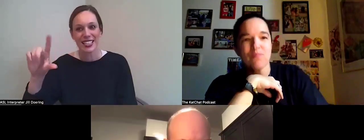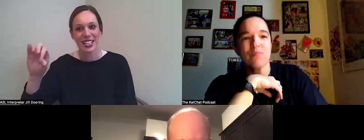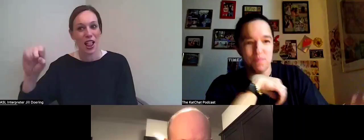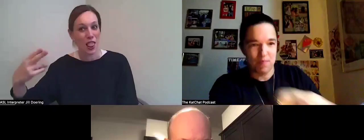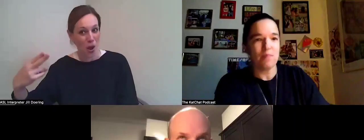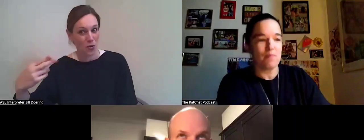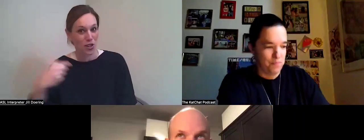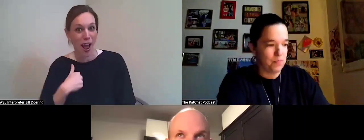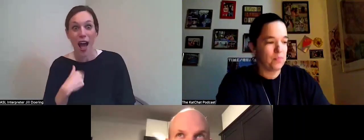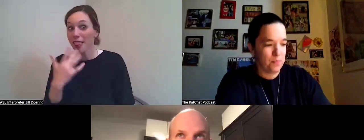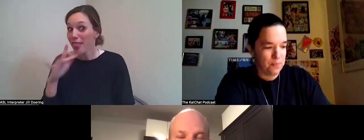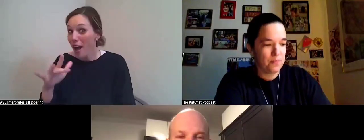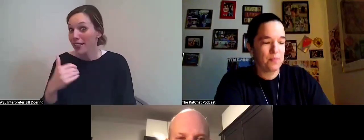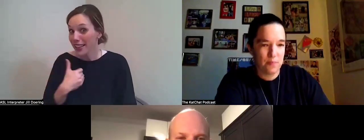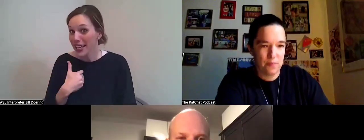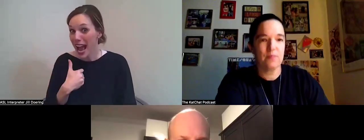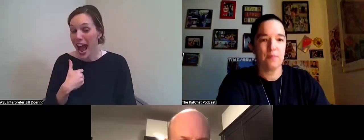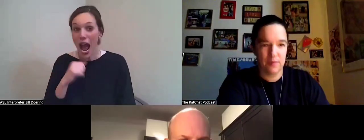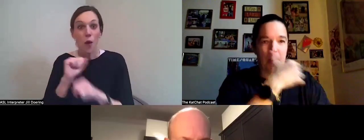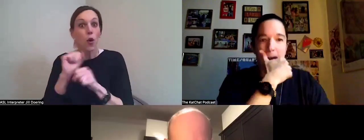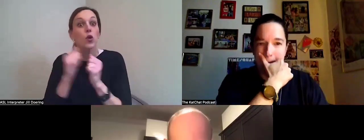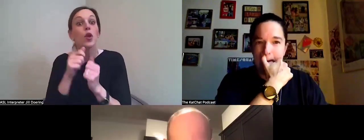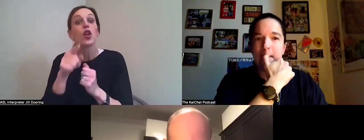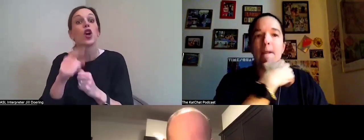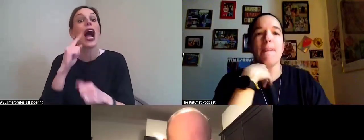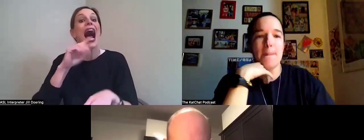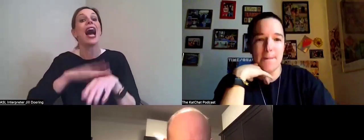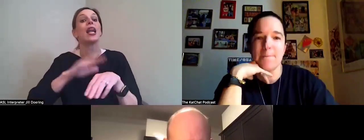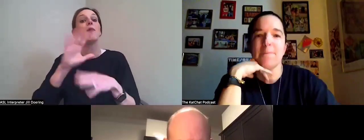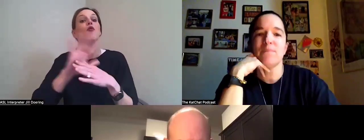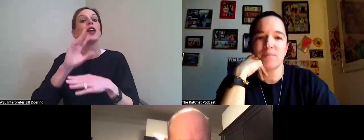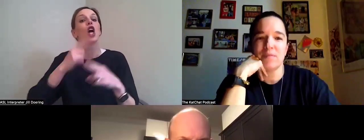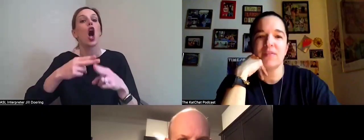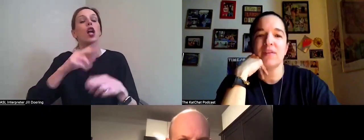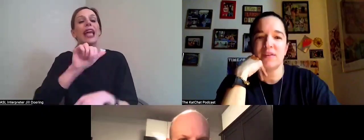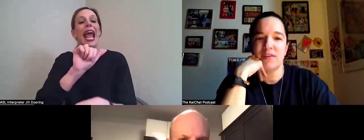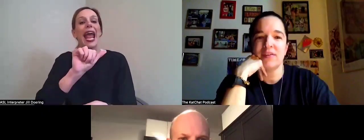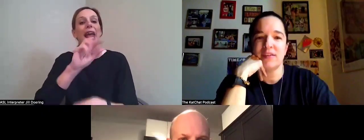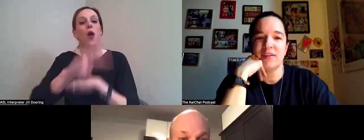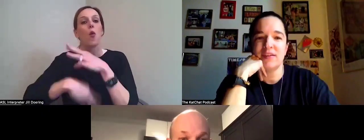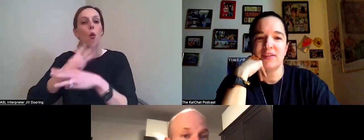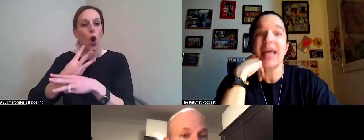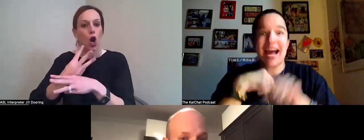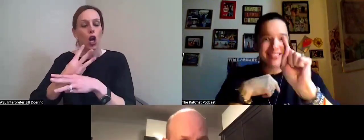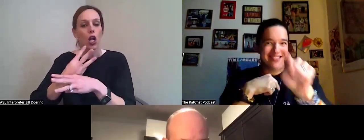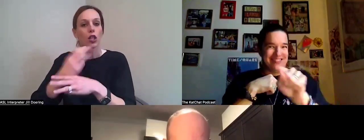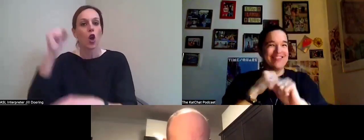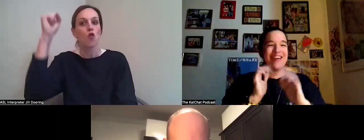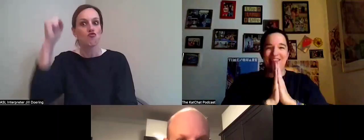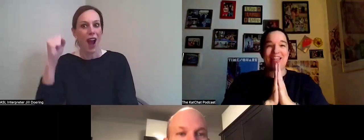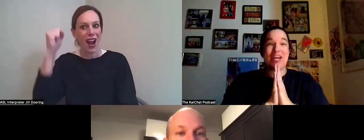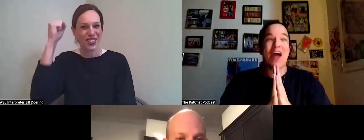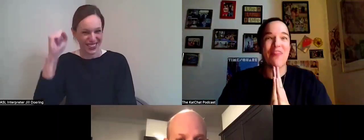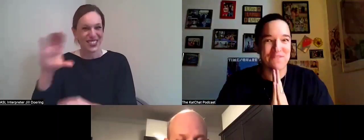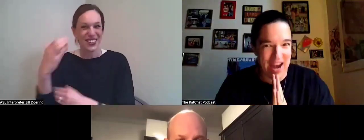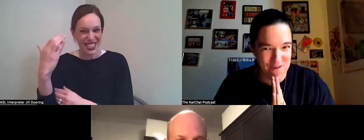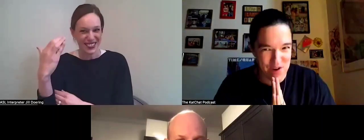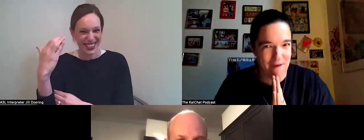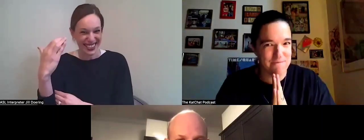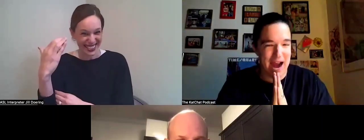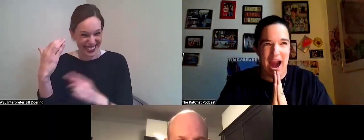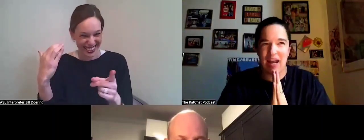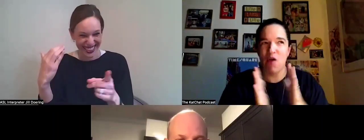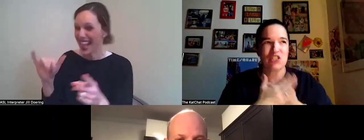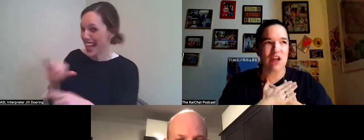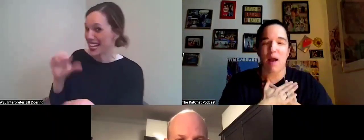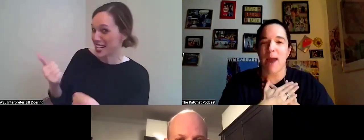with her on a movie called A World Record Christmas. And that was one that we made last year. That's And another favorite